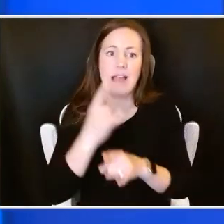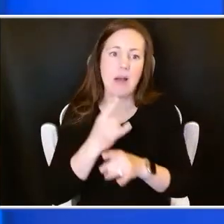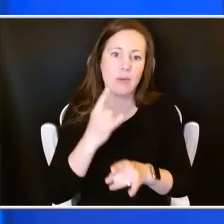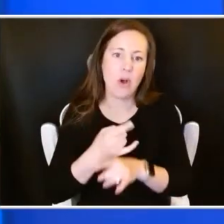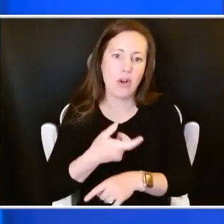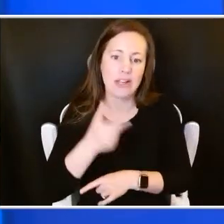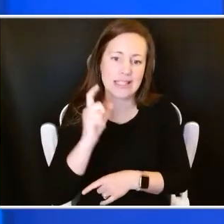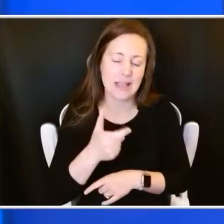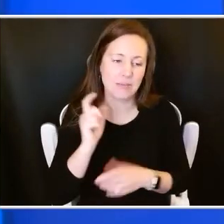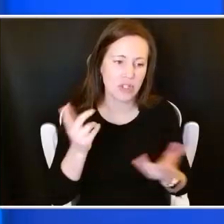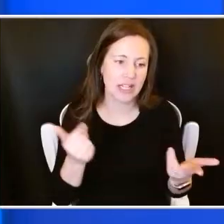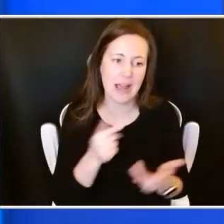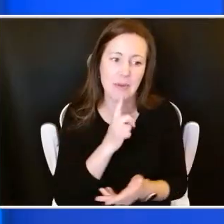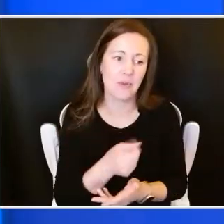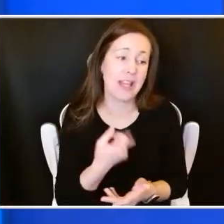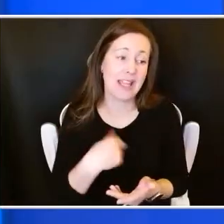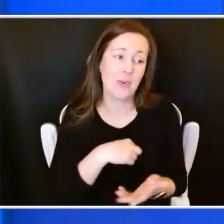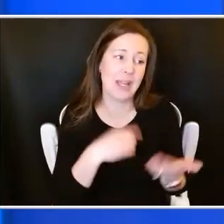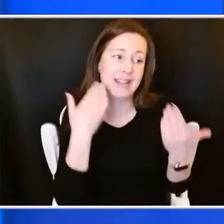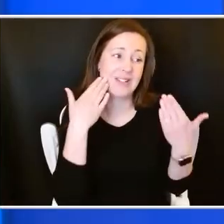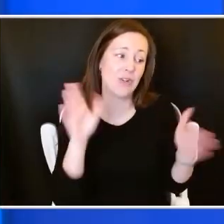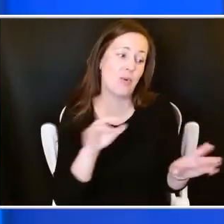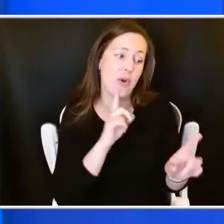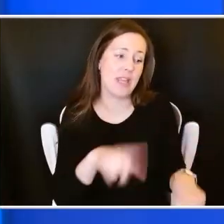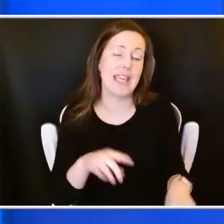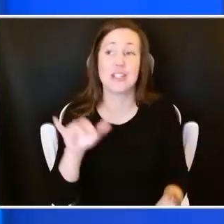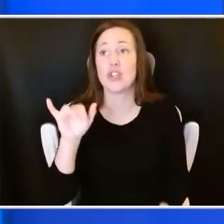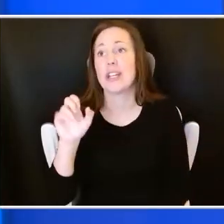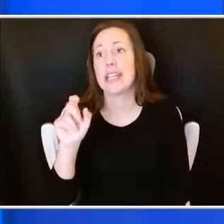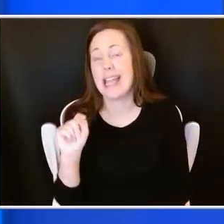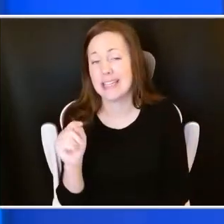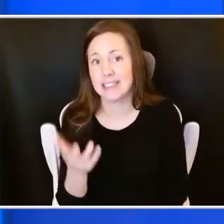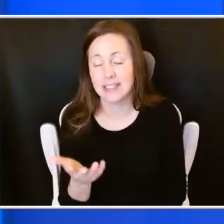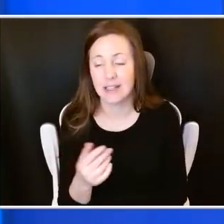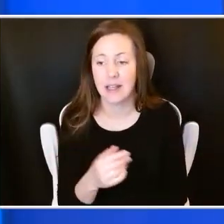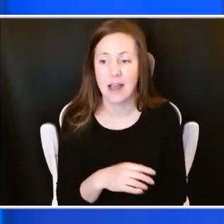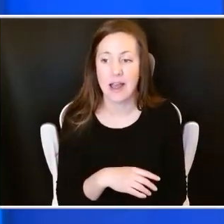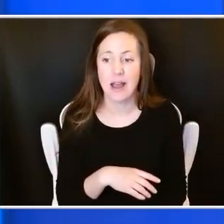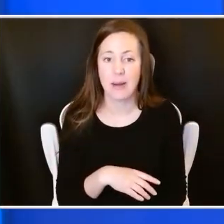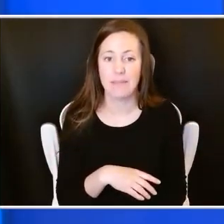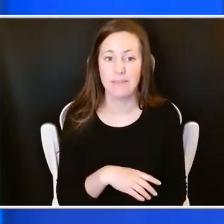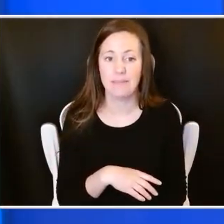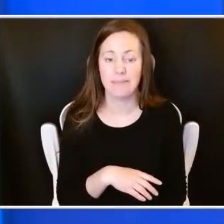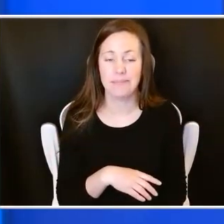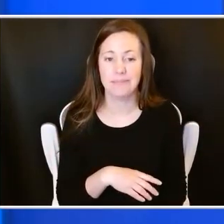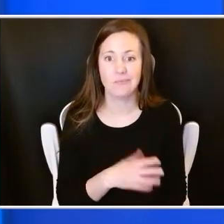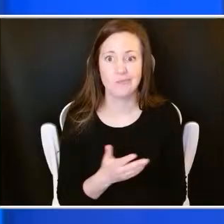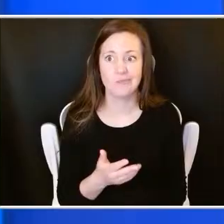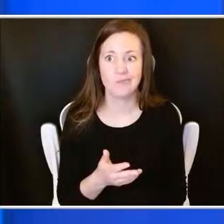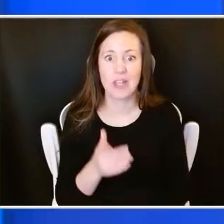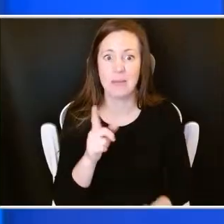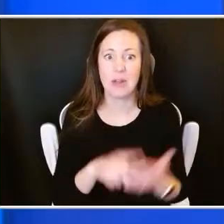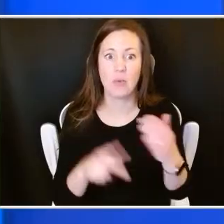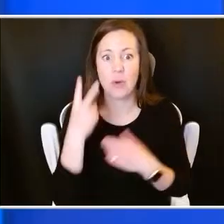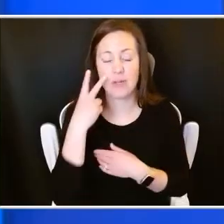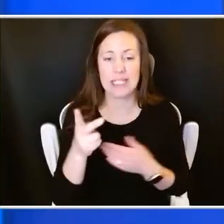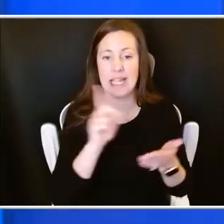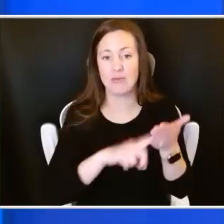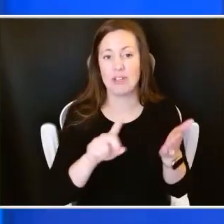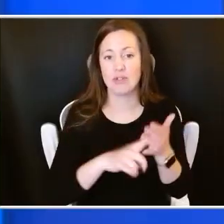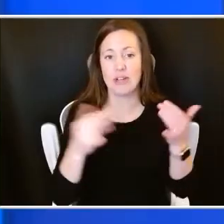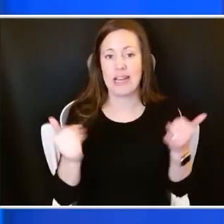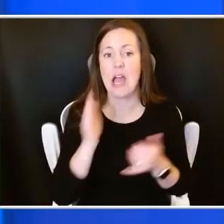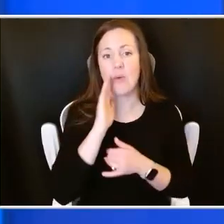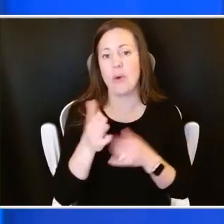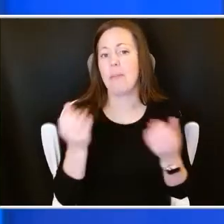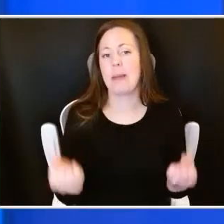We really don't know the answer yet. It's going to tease out to probably what we're seeing in the literature now is it's going to be multifactorial probably. It's going